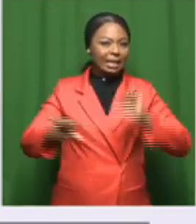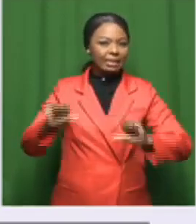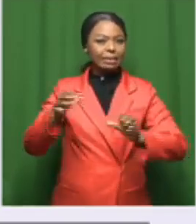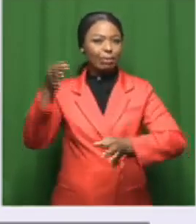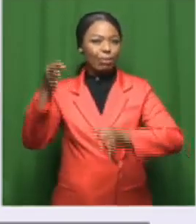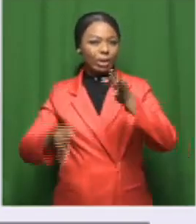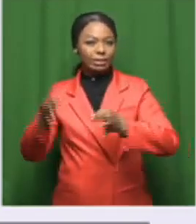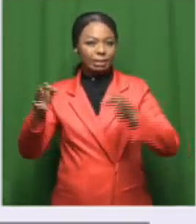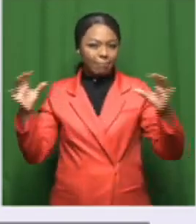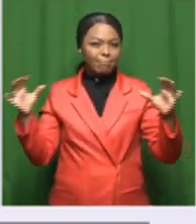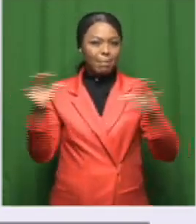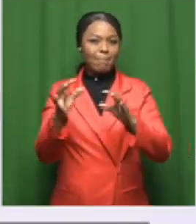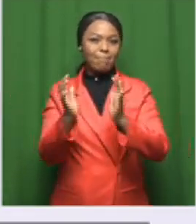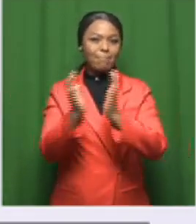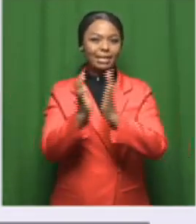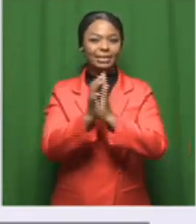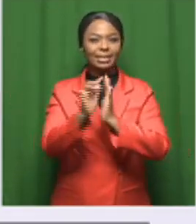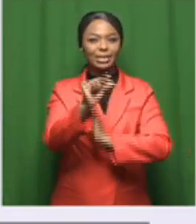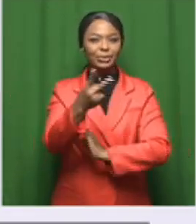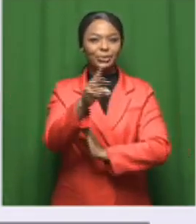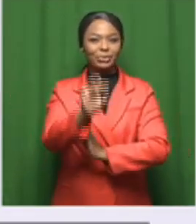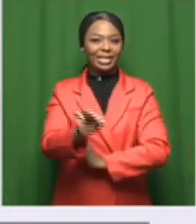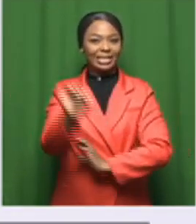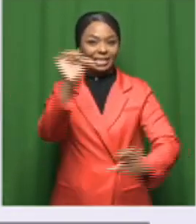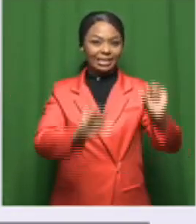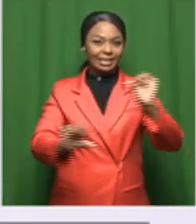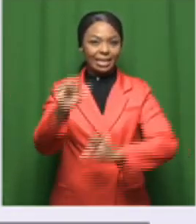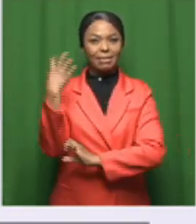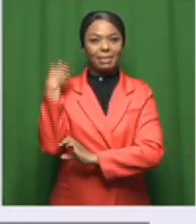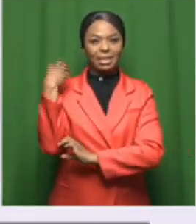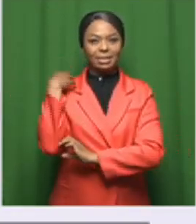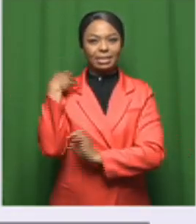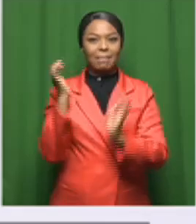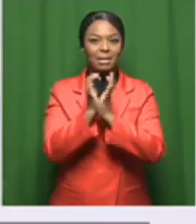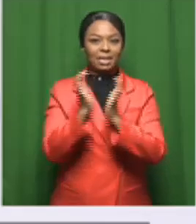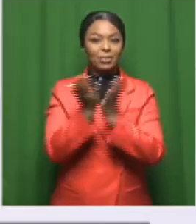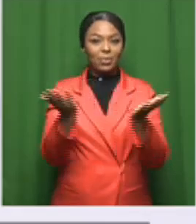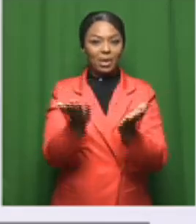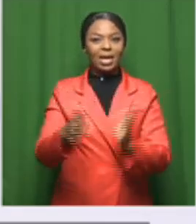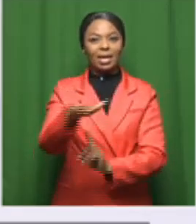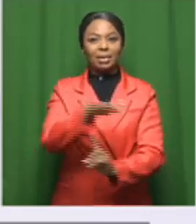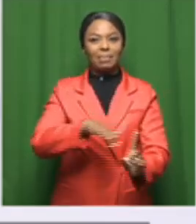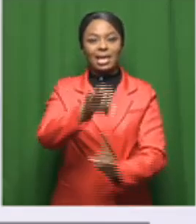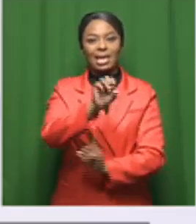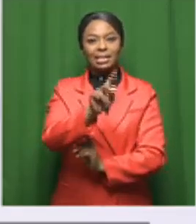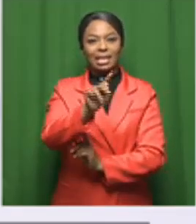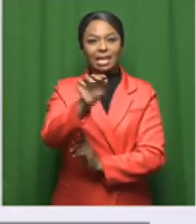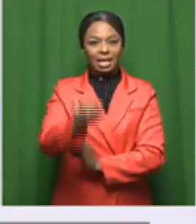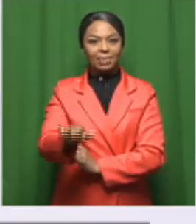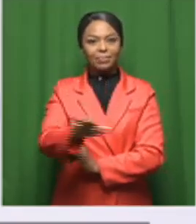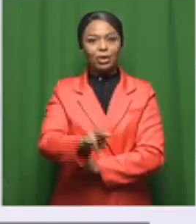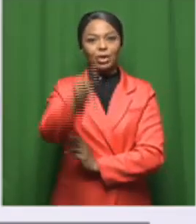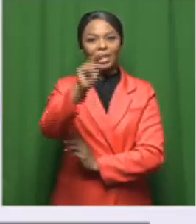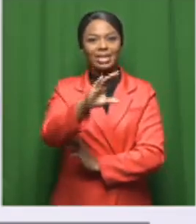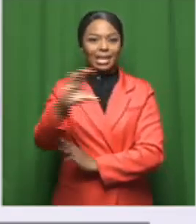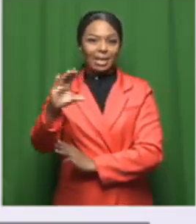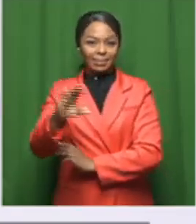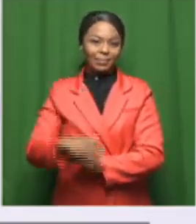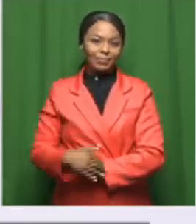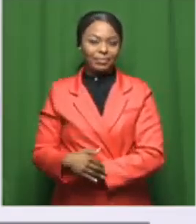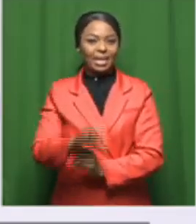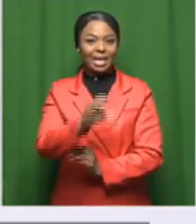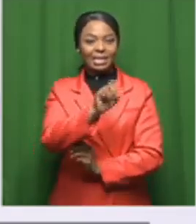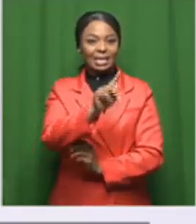meeting at the G20 Science Ministerial meeting at the SKA site in Carnarvon in the Northern Cape province. Now, the SKA Mid, it's currently